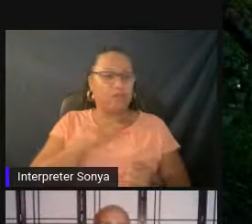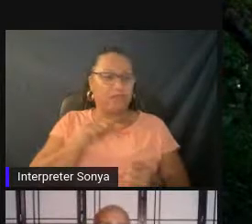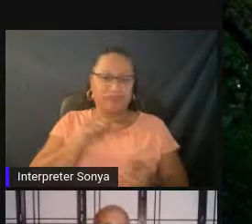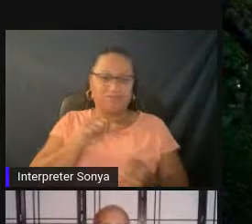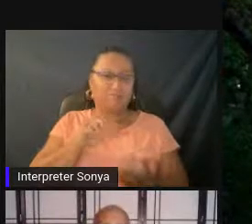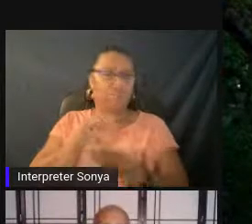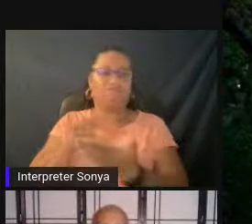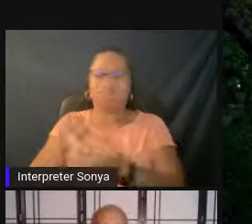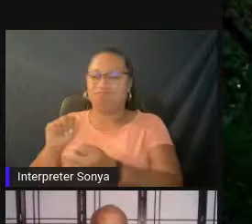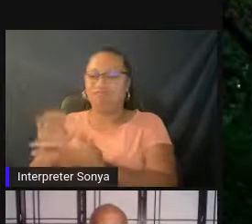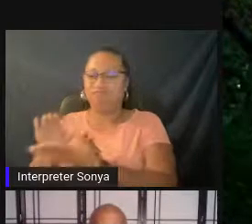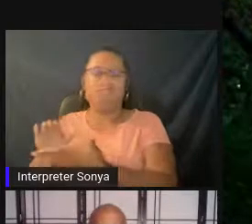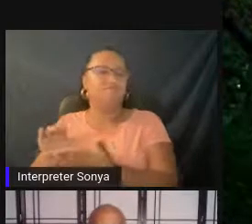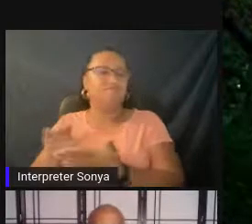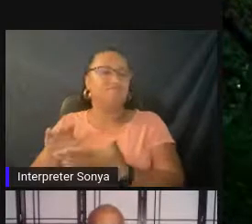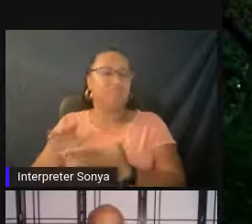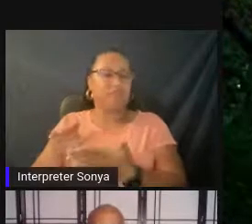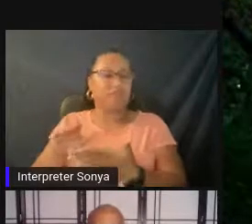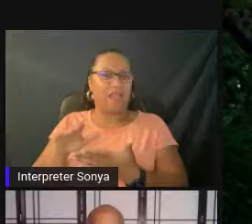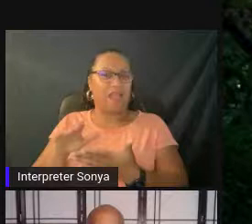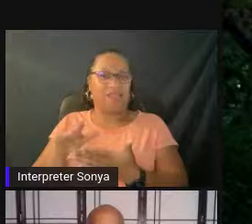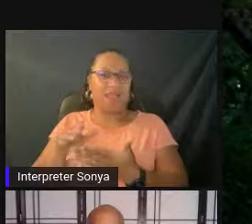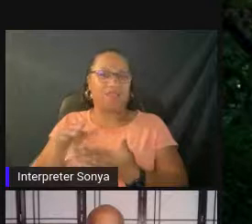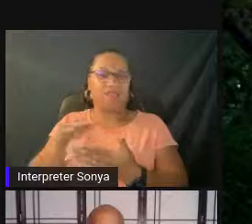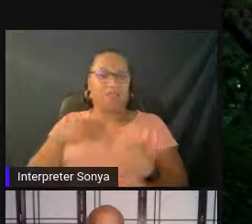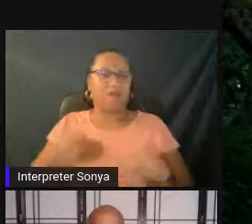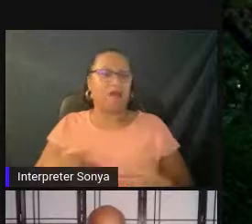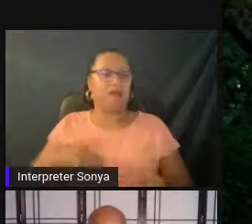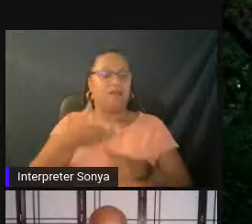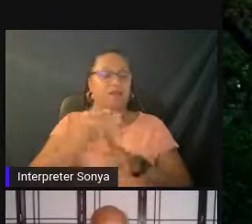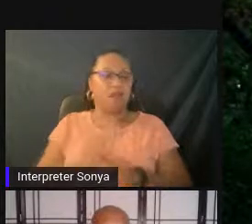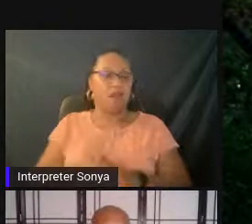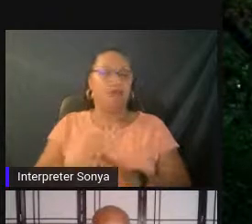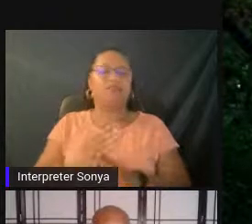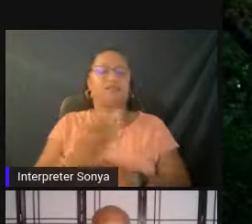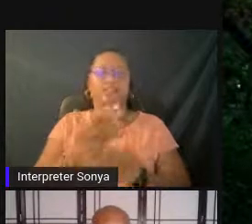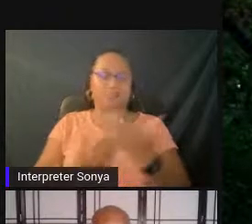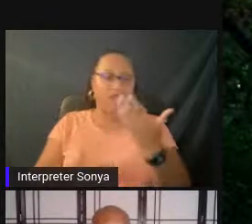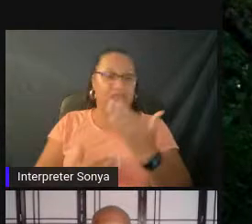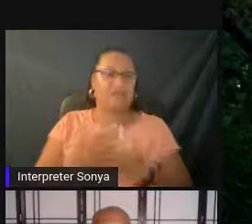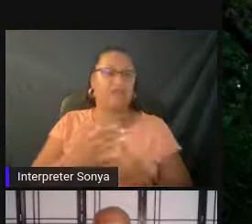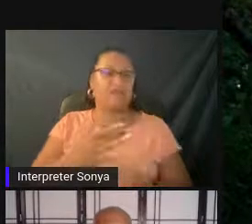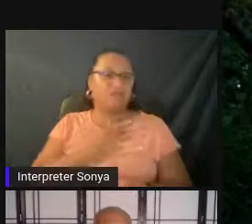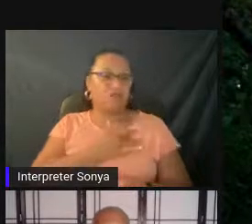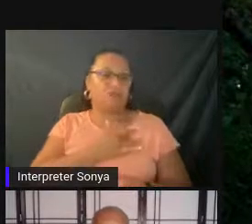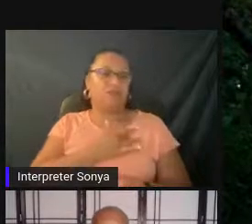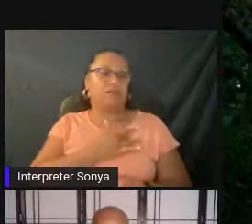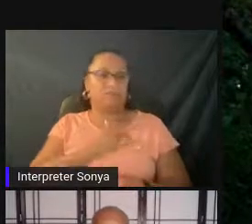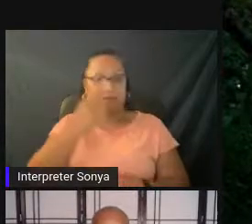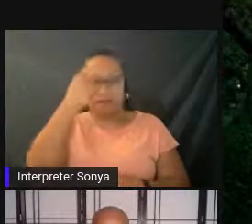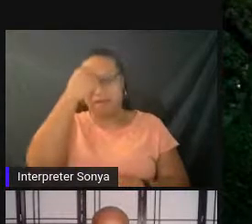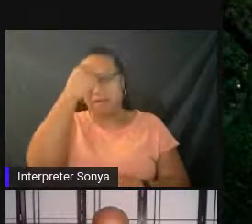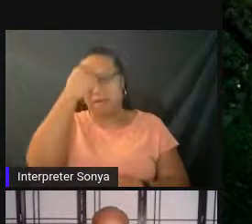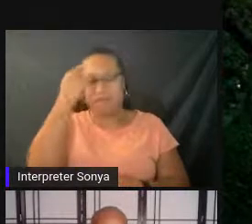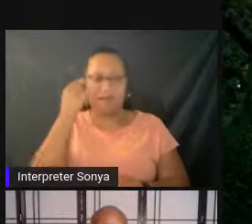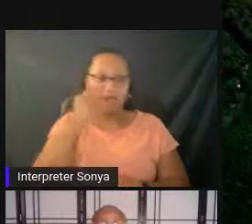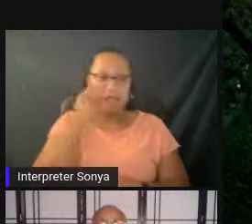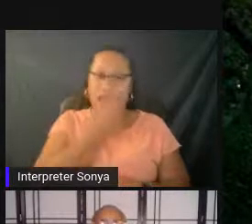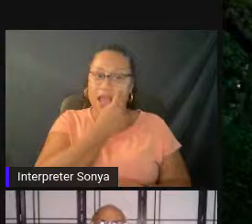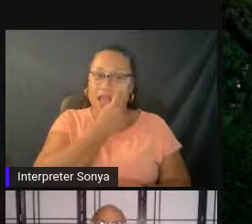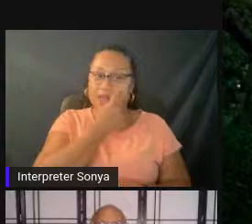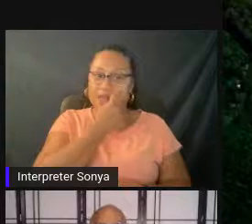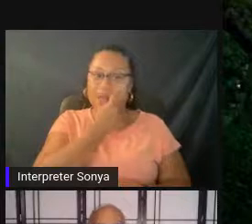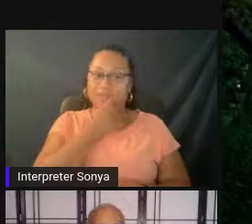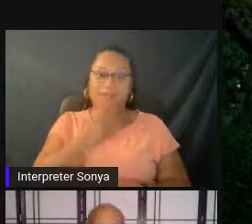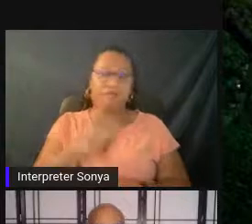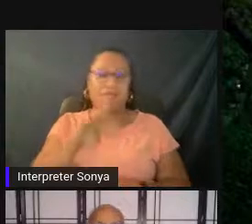we as the body of God, the hands, the hearts, the minds, the eyes, the